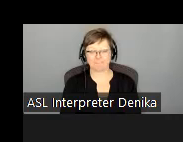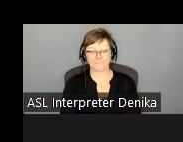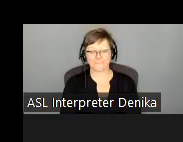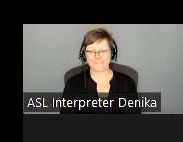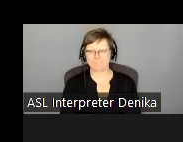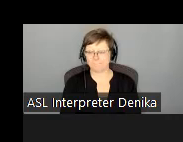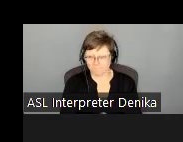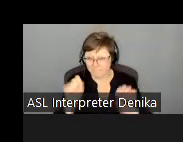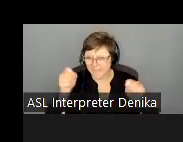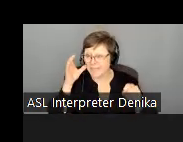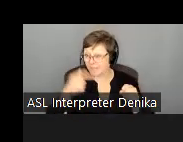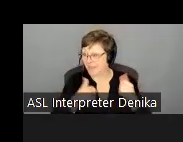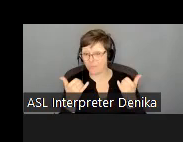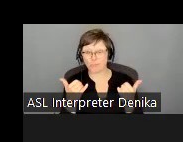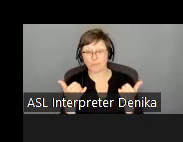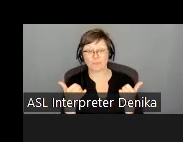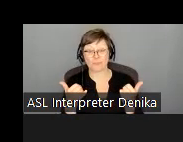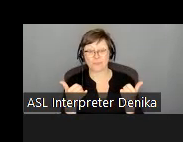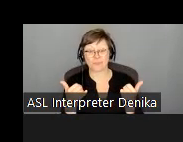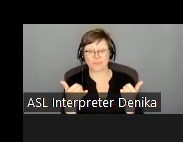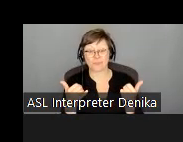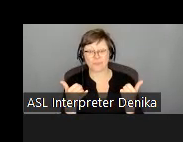Can everybody hear me now?